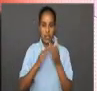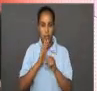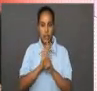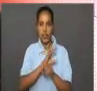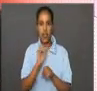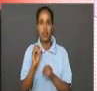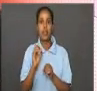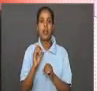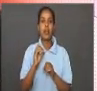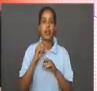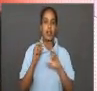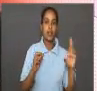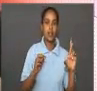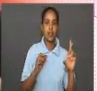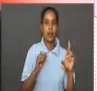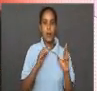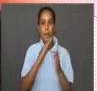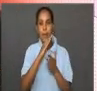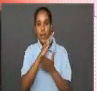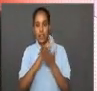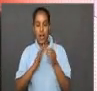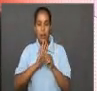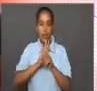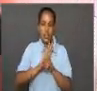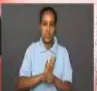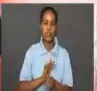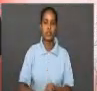and reactants partial pressures.